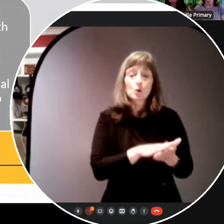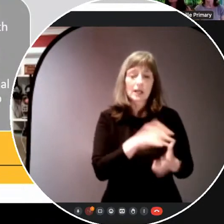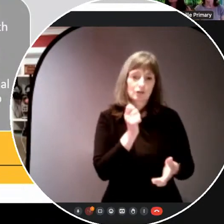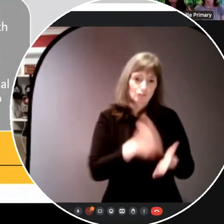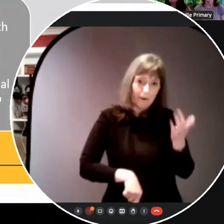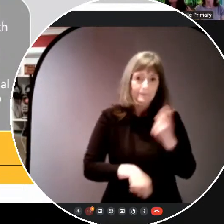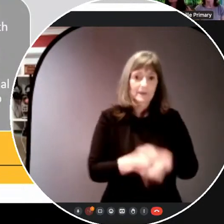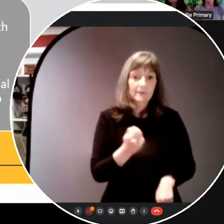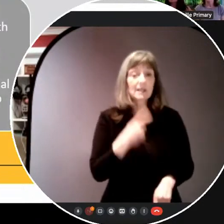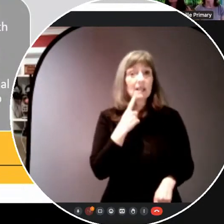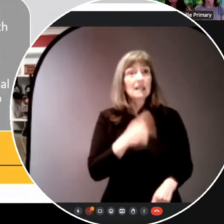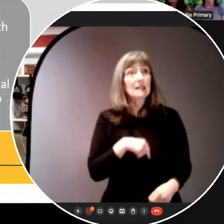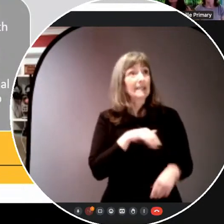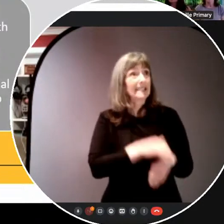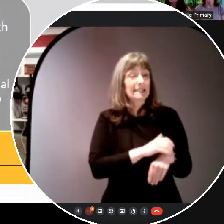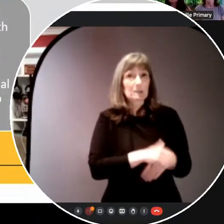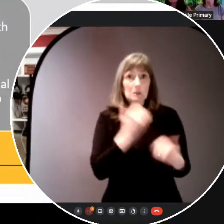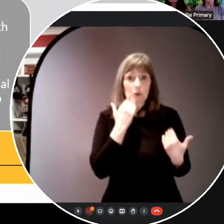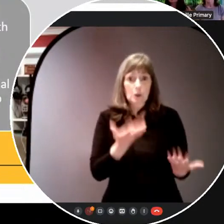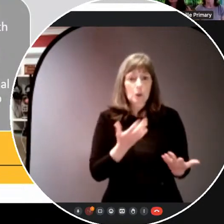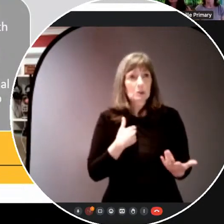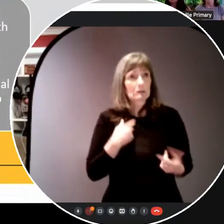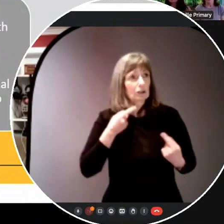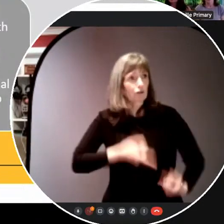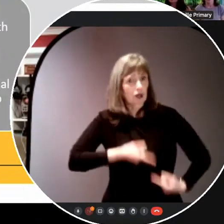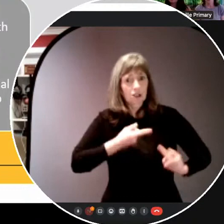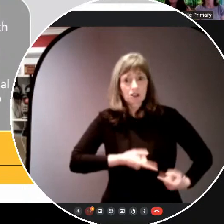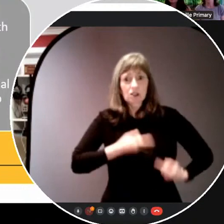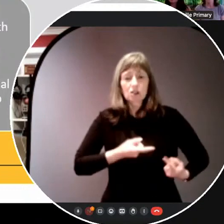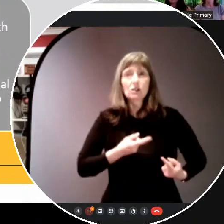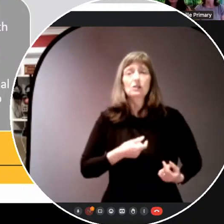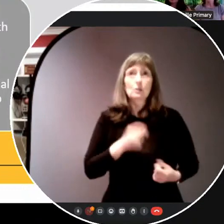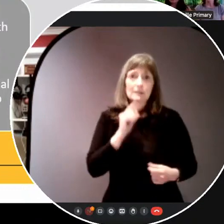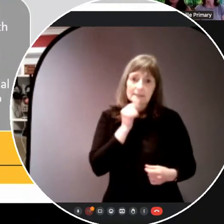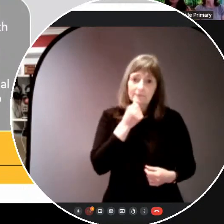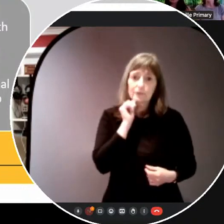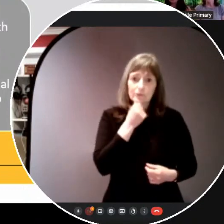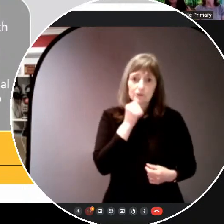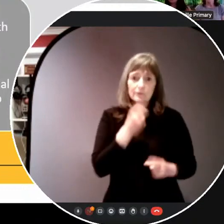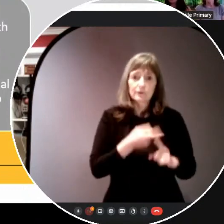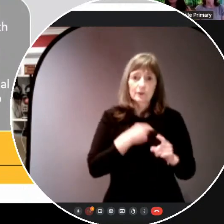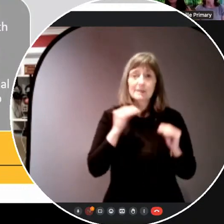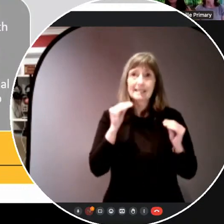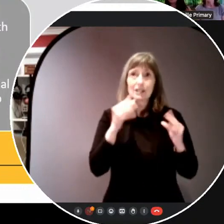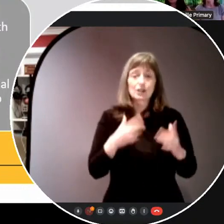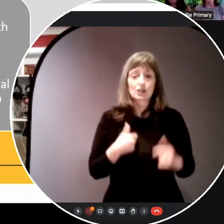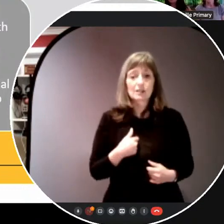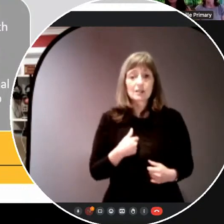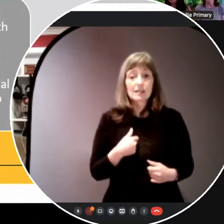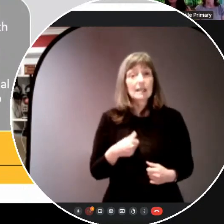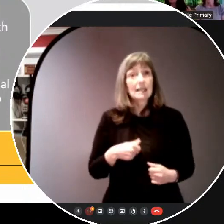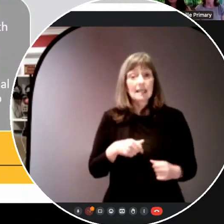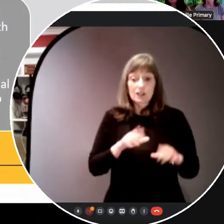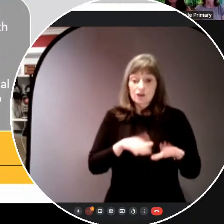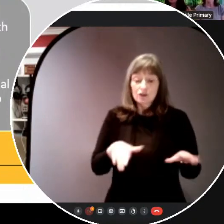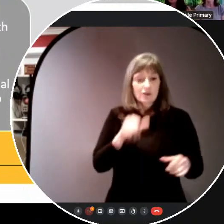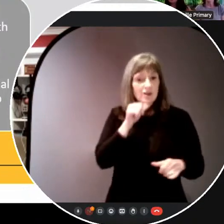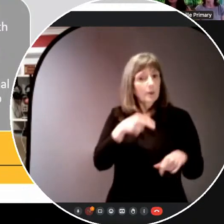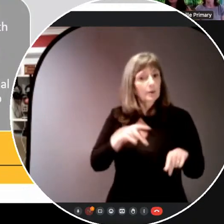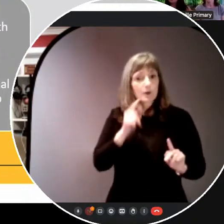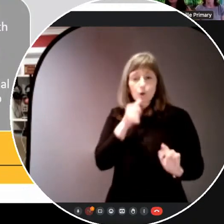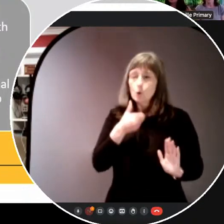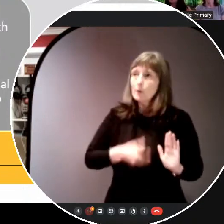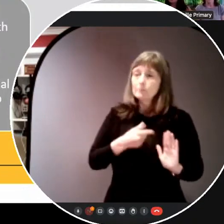at first, he and numerous others suffered a great deal at the hands of the teachers. They were not allowed to be who they were.